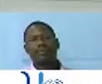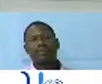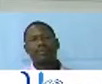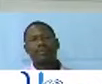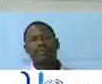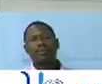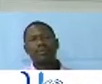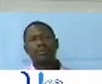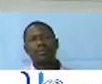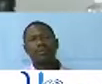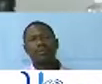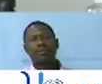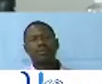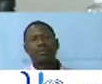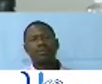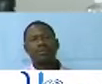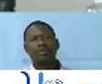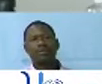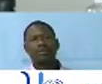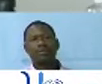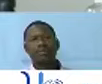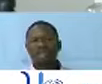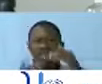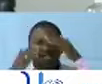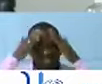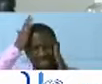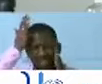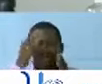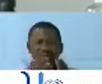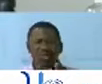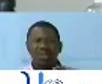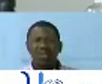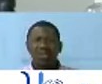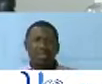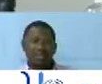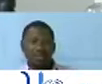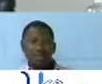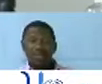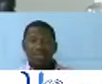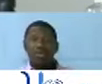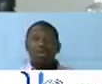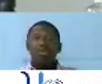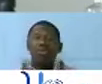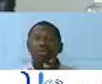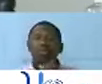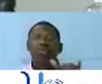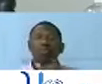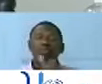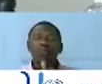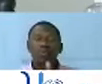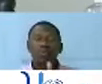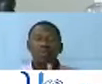Which security outfit carried out this arrest?